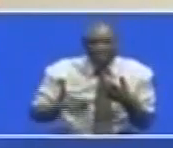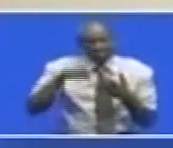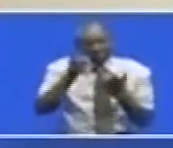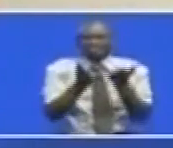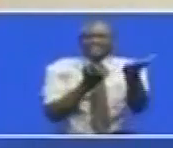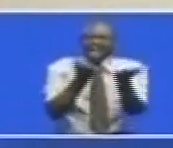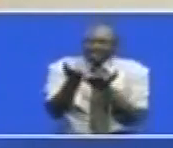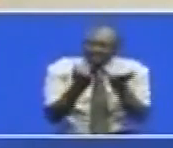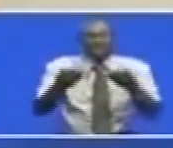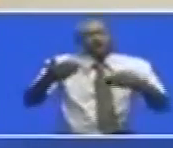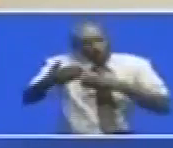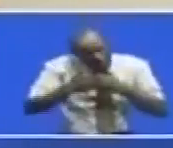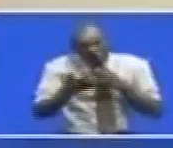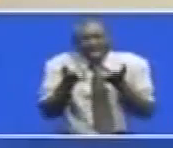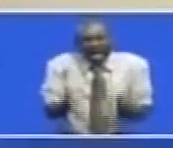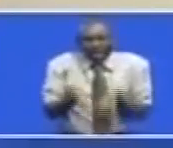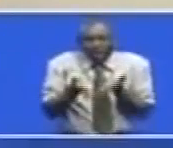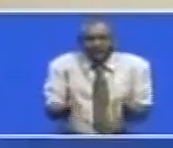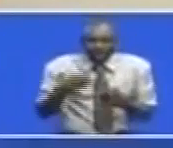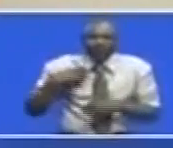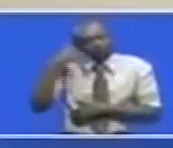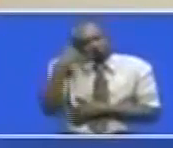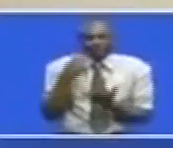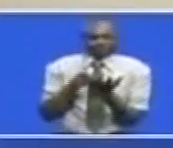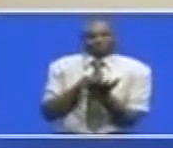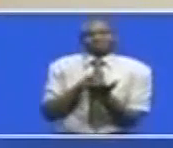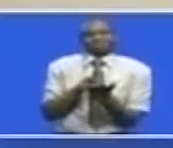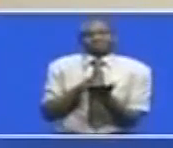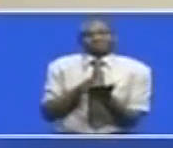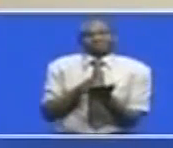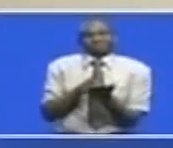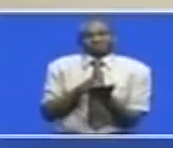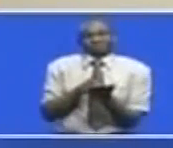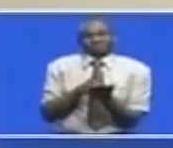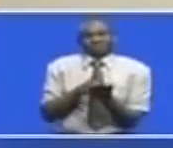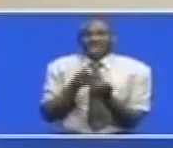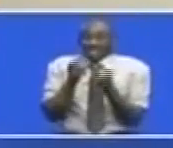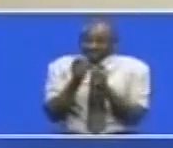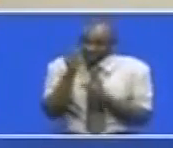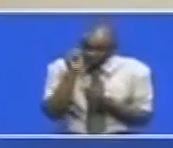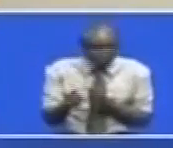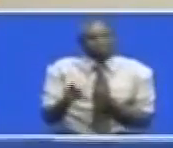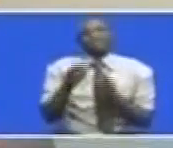services closer to these mothers or expectant mothers with just a short